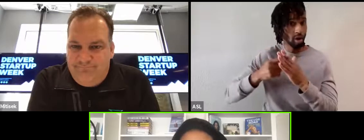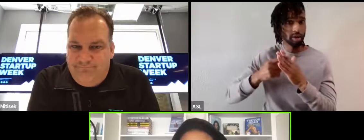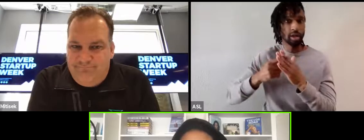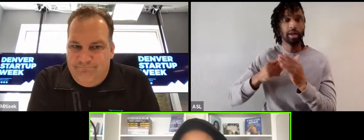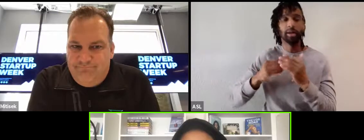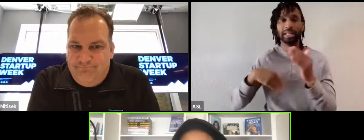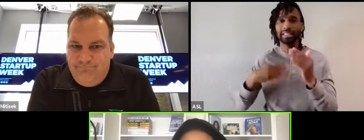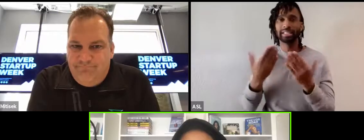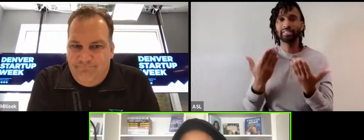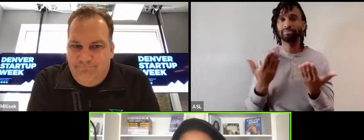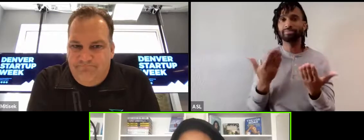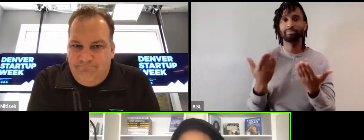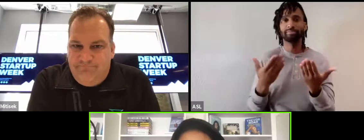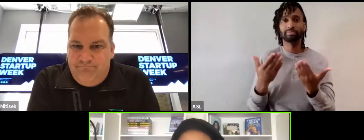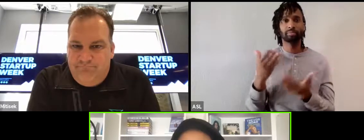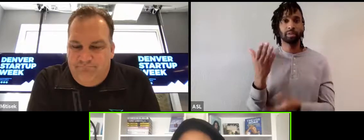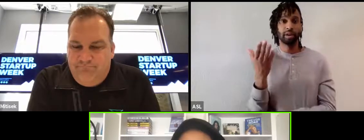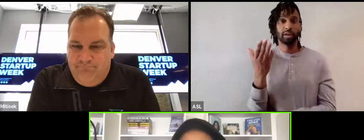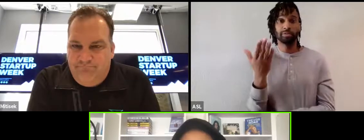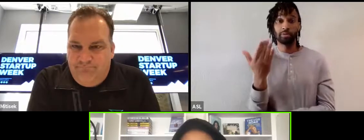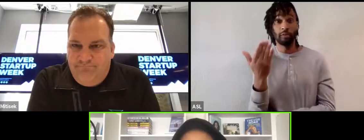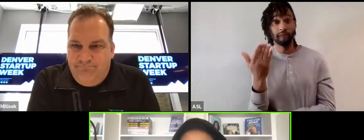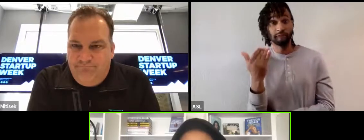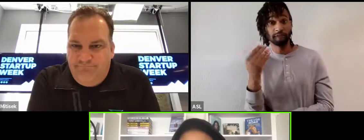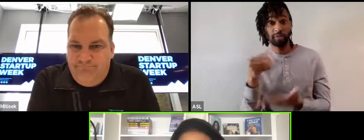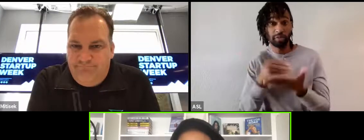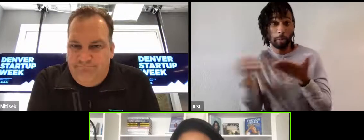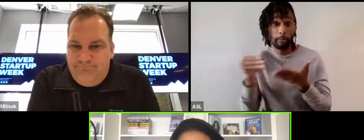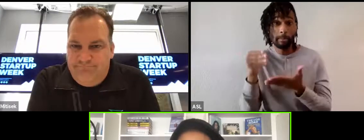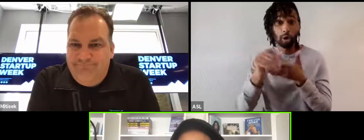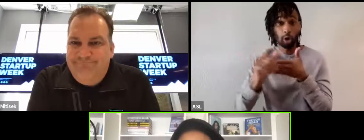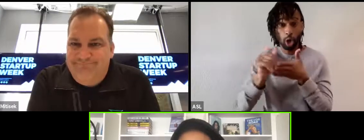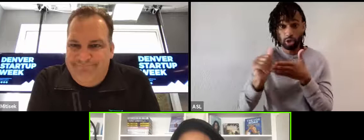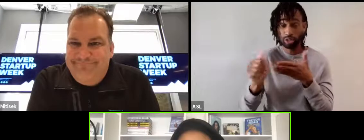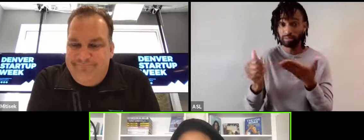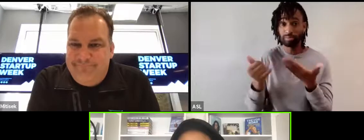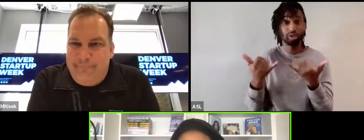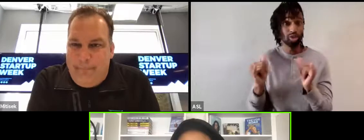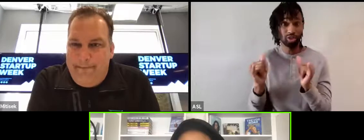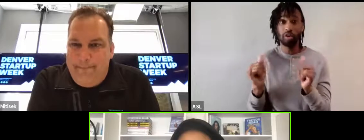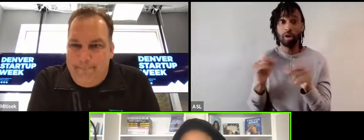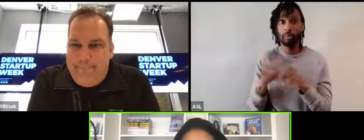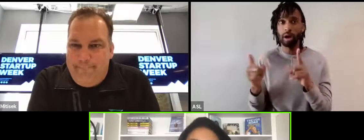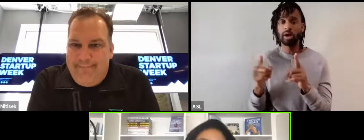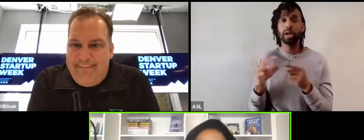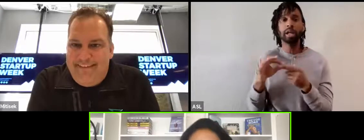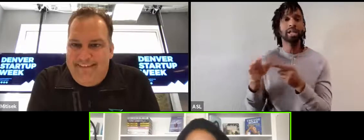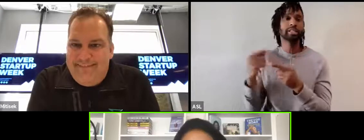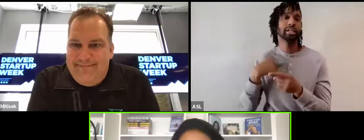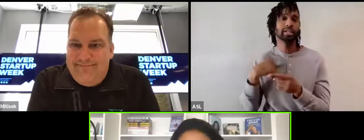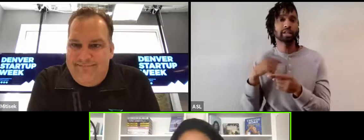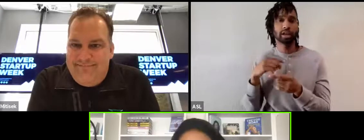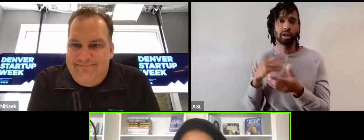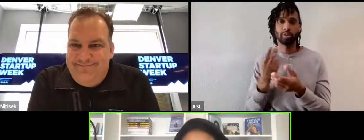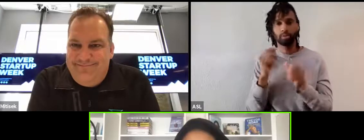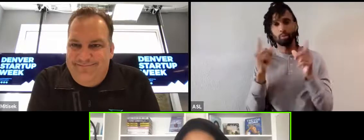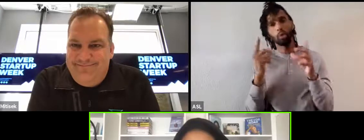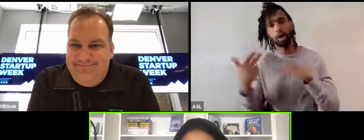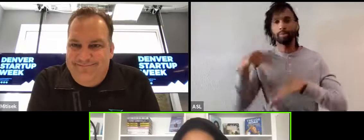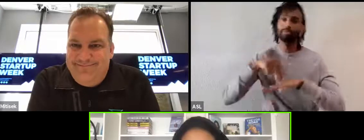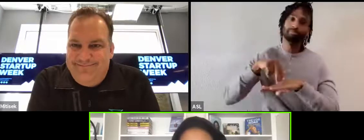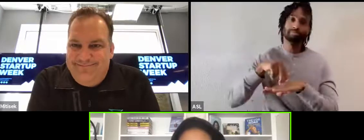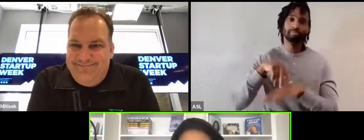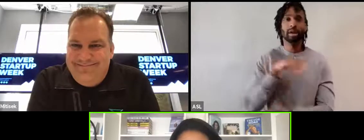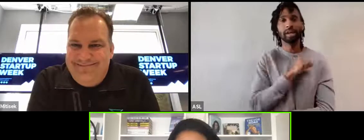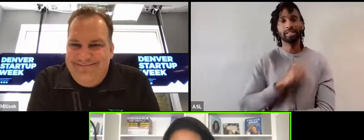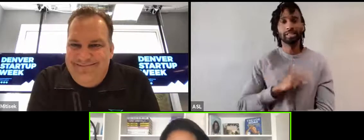than $50 million. There's probably a story there, unless they just kind of rolled out of bed at Stanford and had